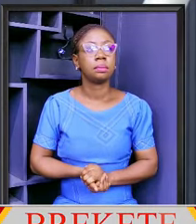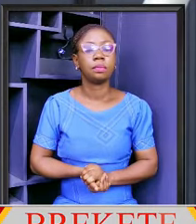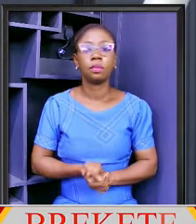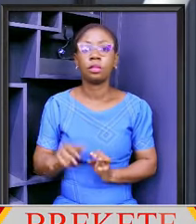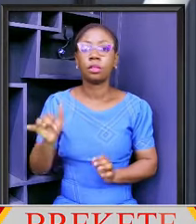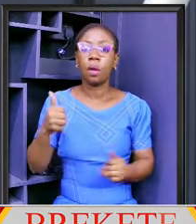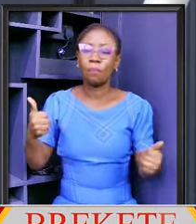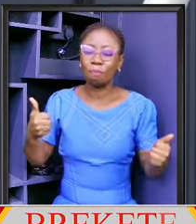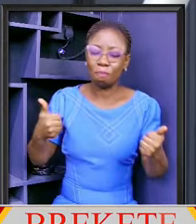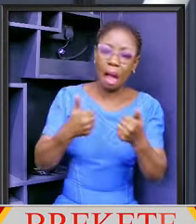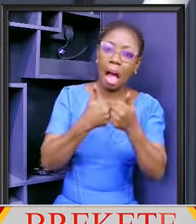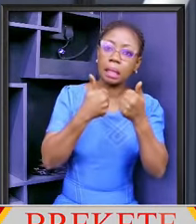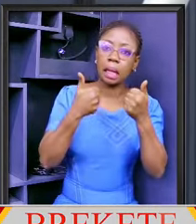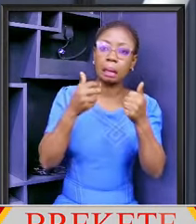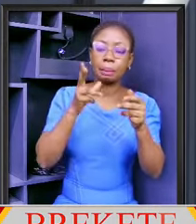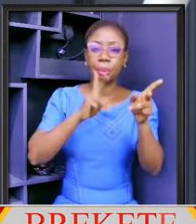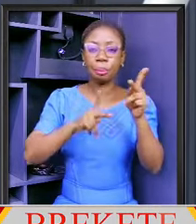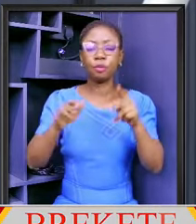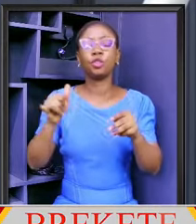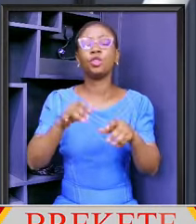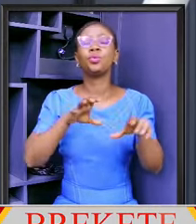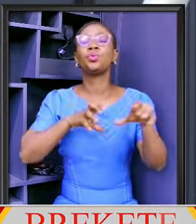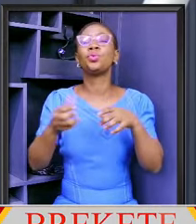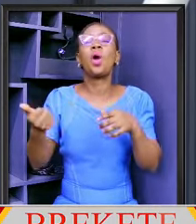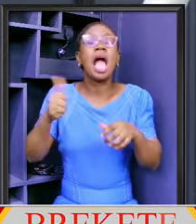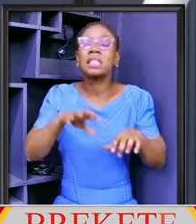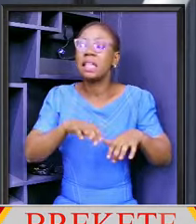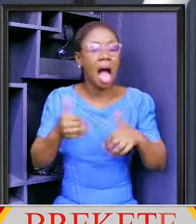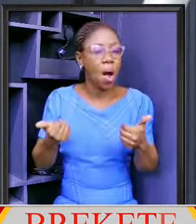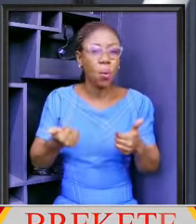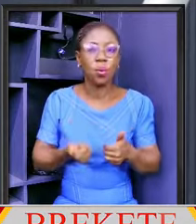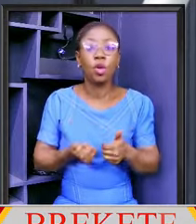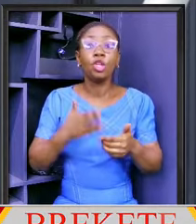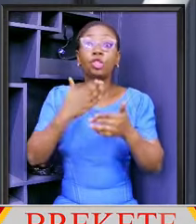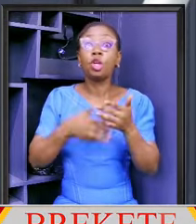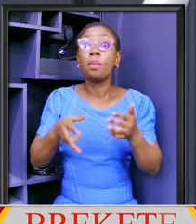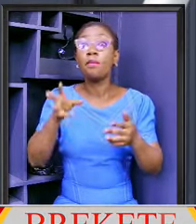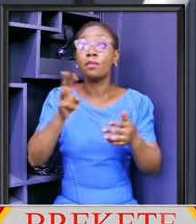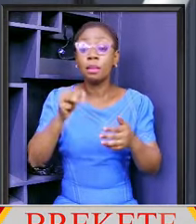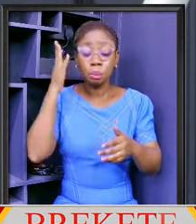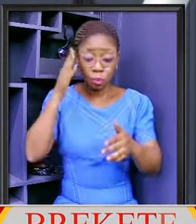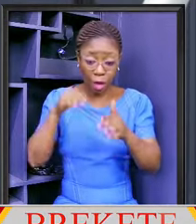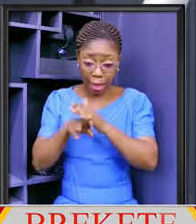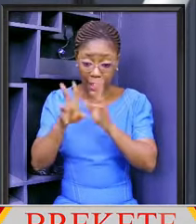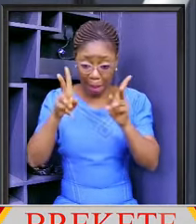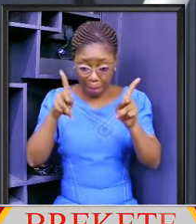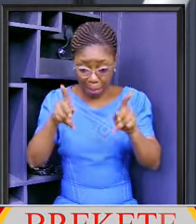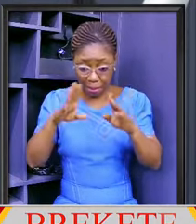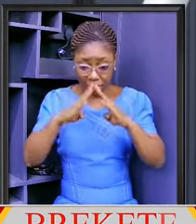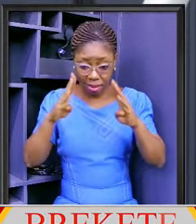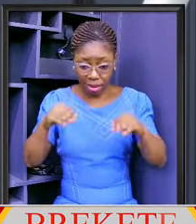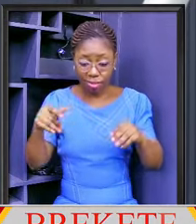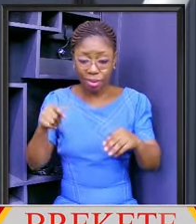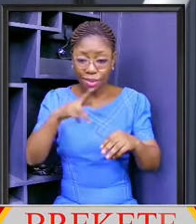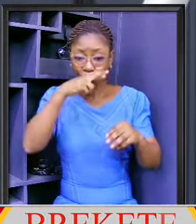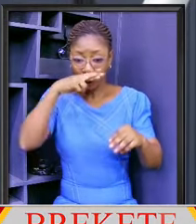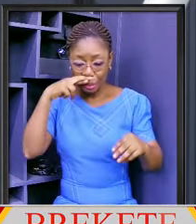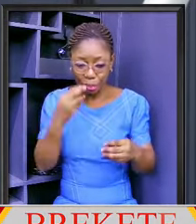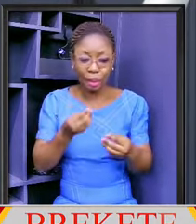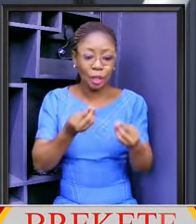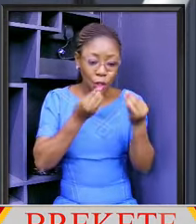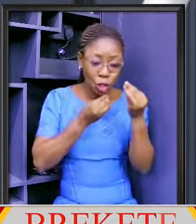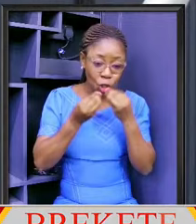They go attack. They go do anyhow. Some of them say go enter person house, then they rob, then they eat your